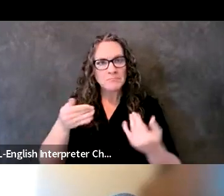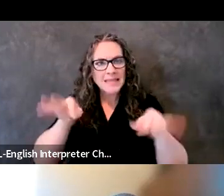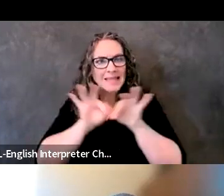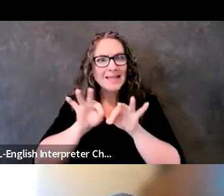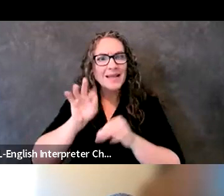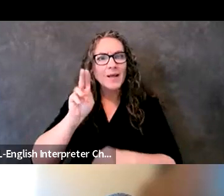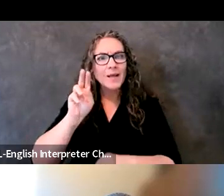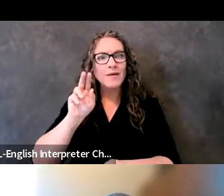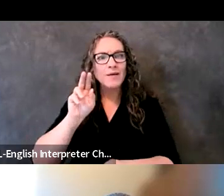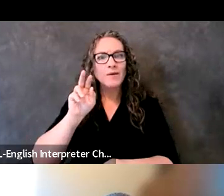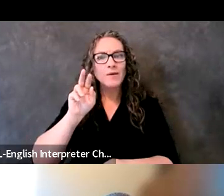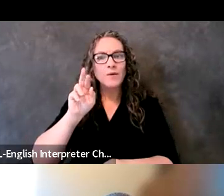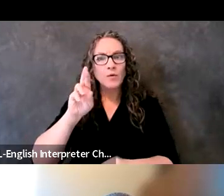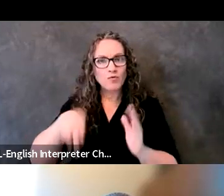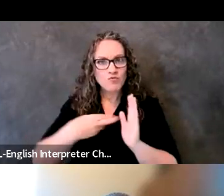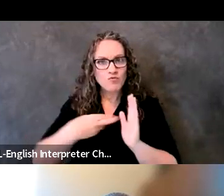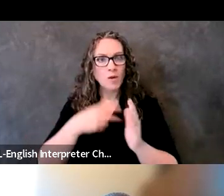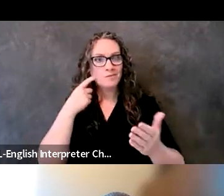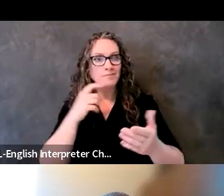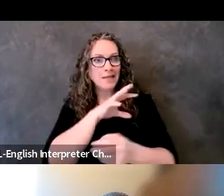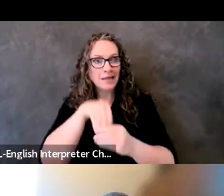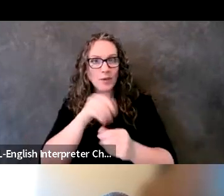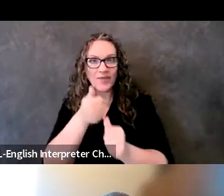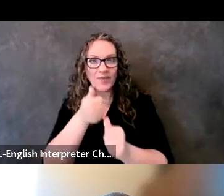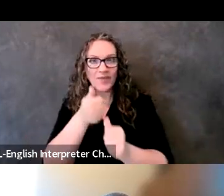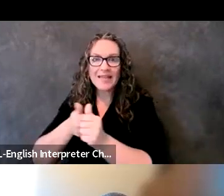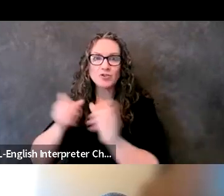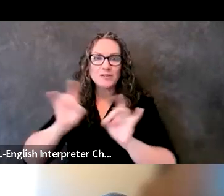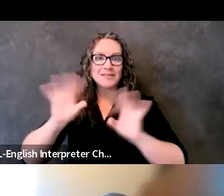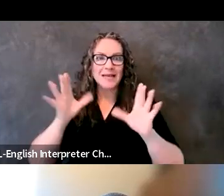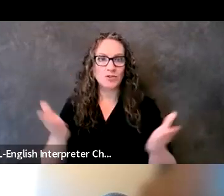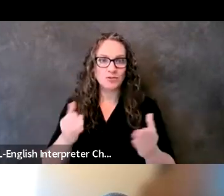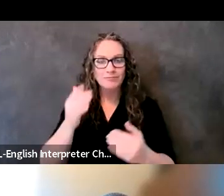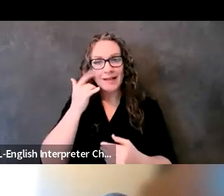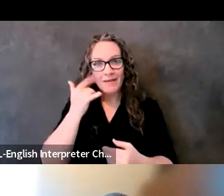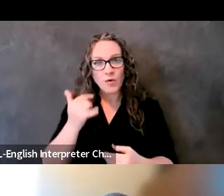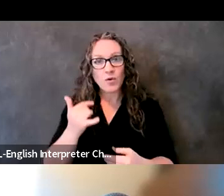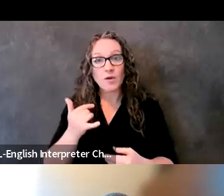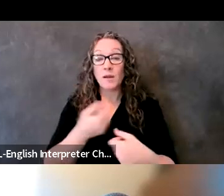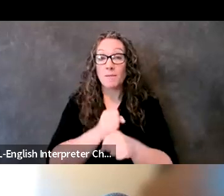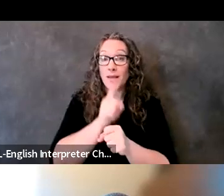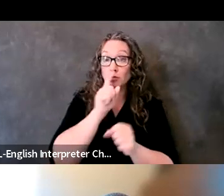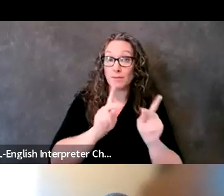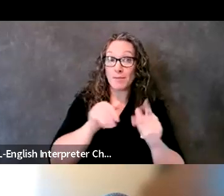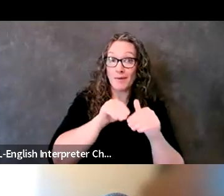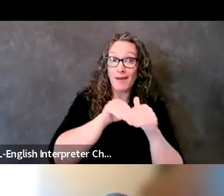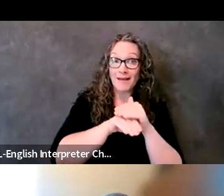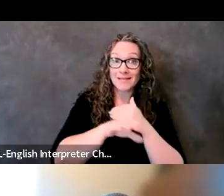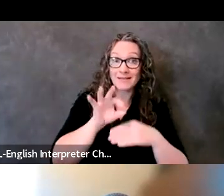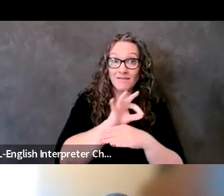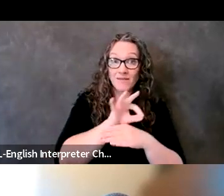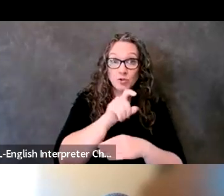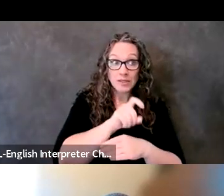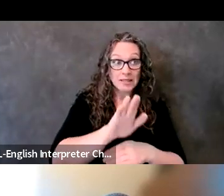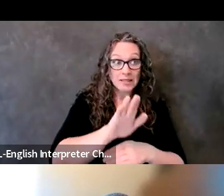declared disaster emergencies in the state of California, ensuring people with access and functional needs are being met